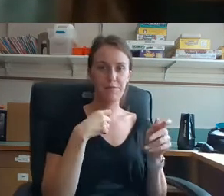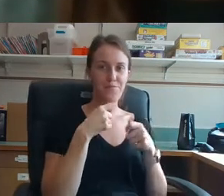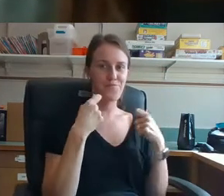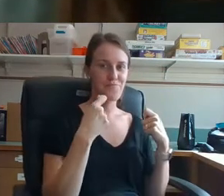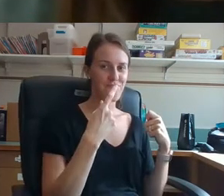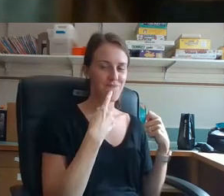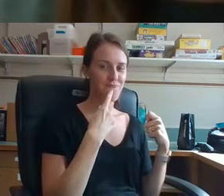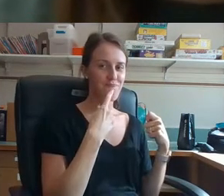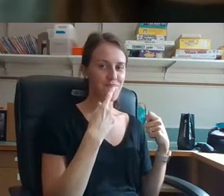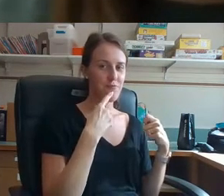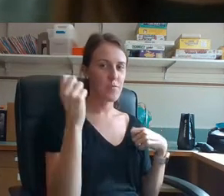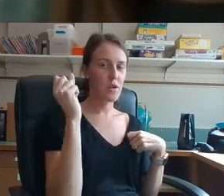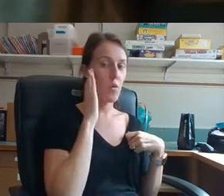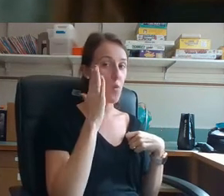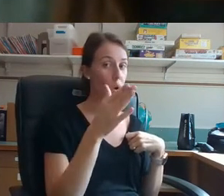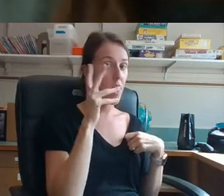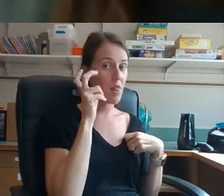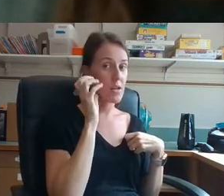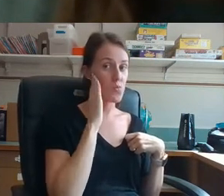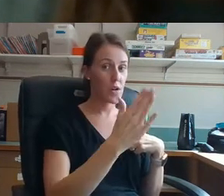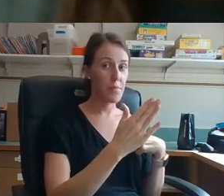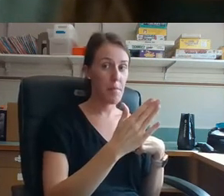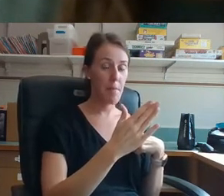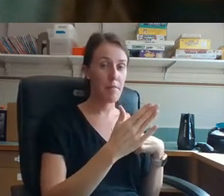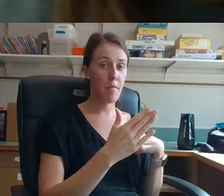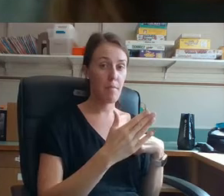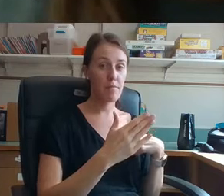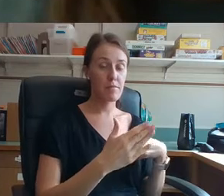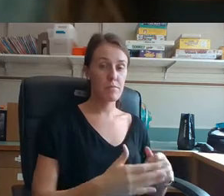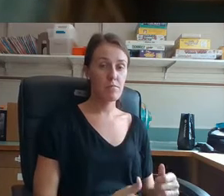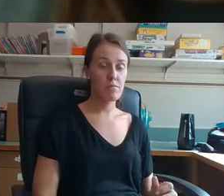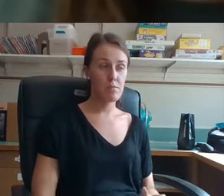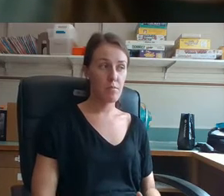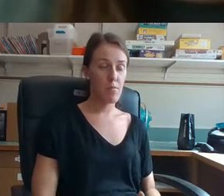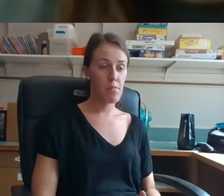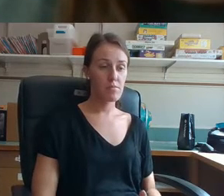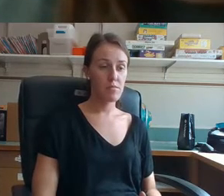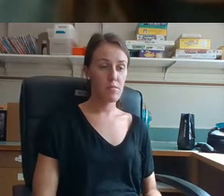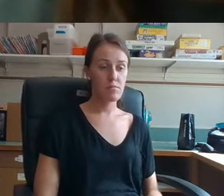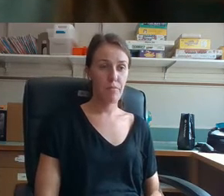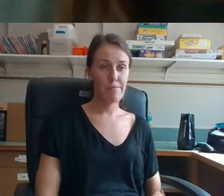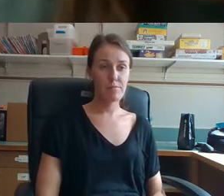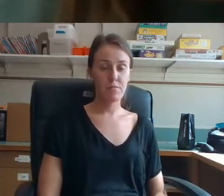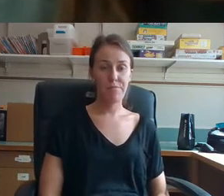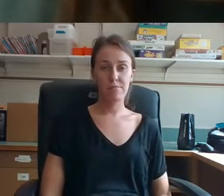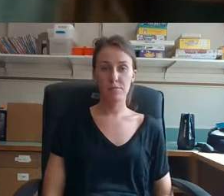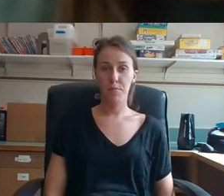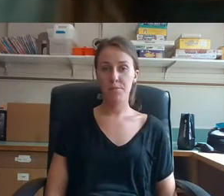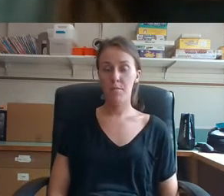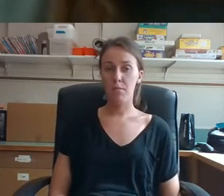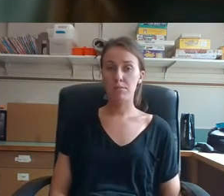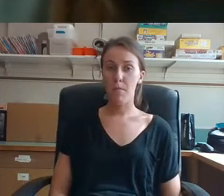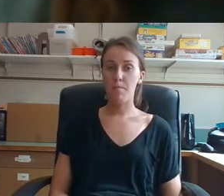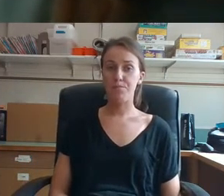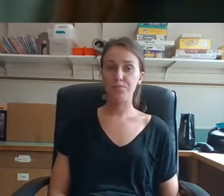Of course she will, said her mother. Oh dear, something else before you go. Only talk to those